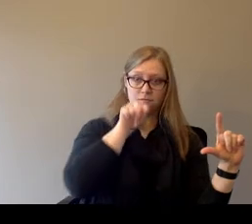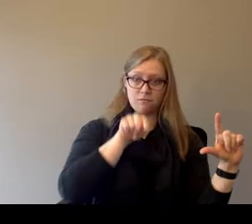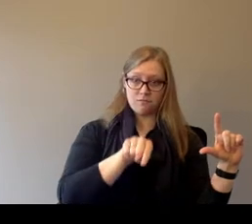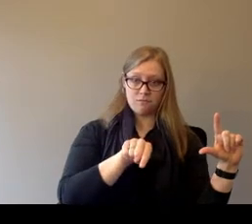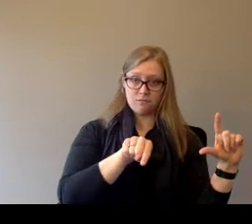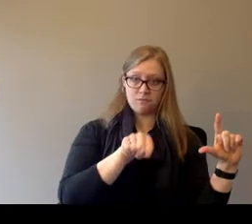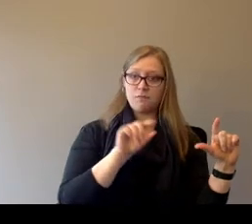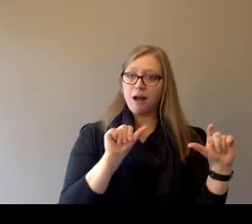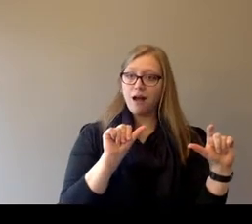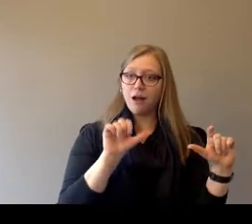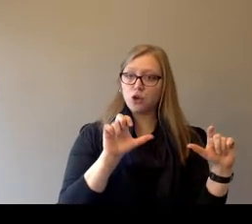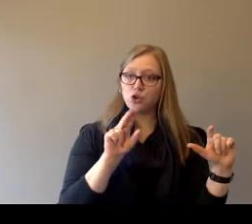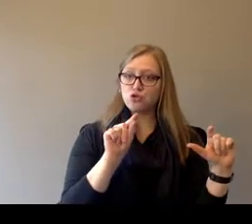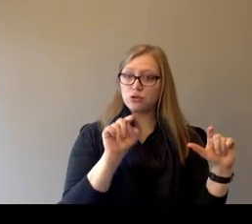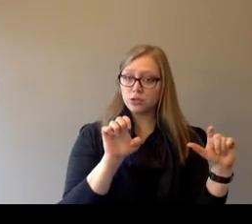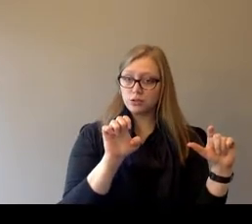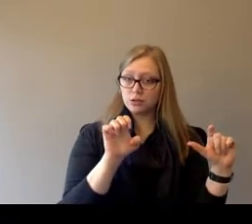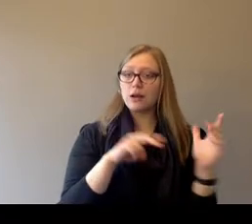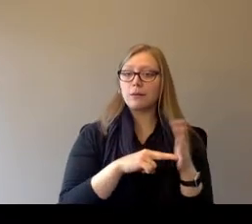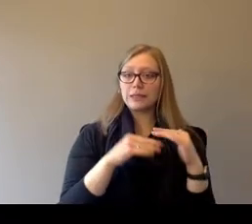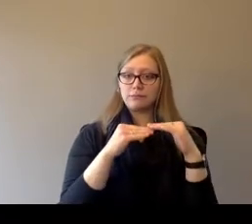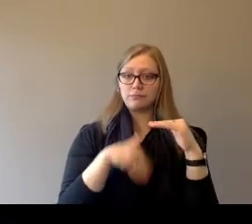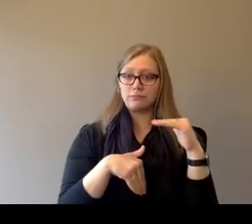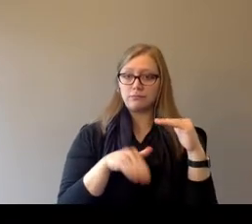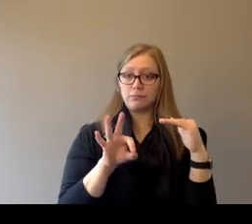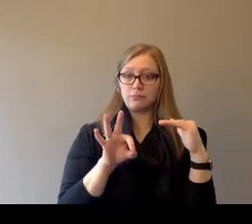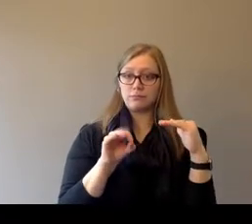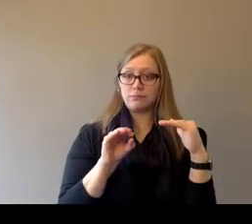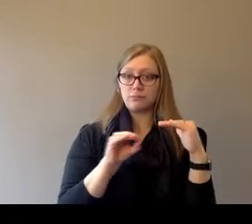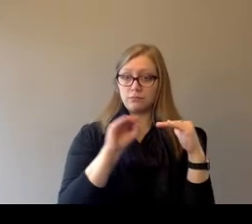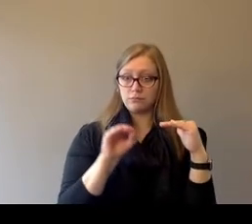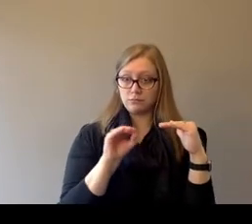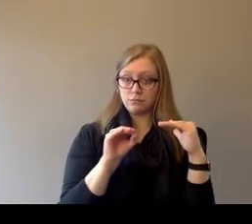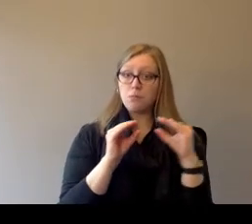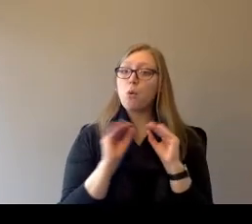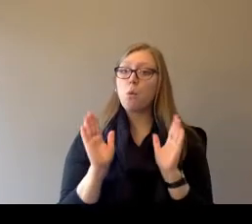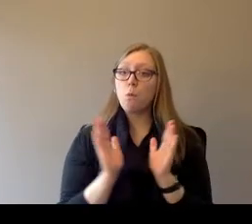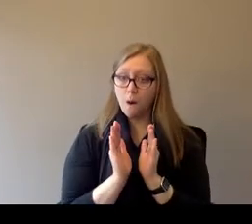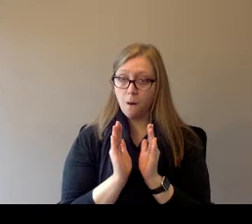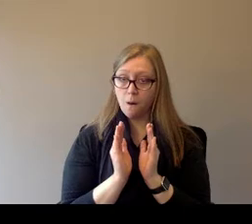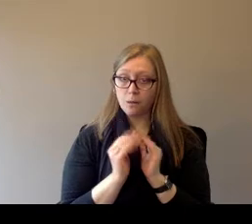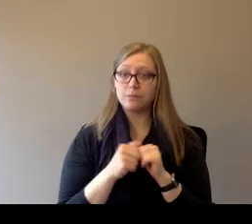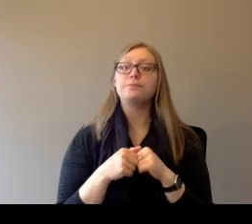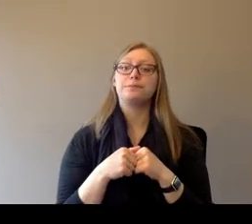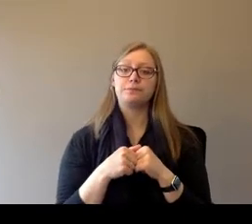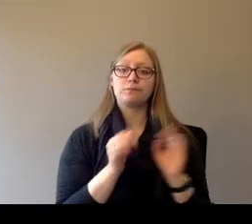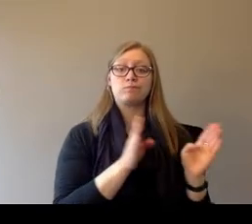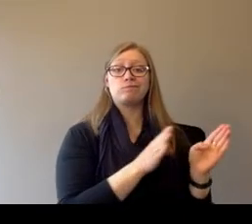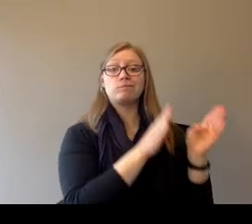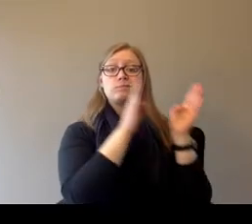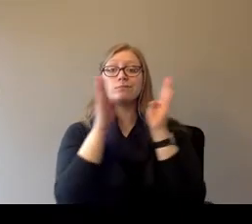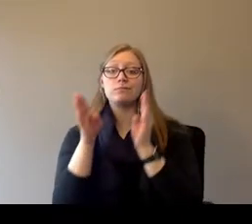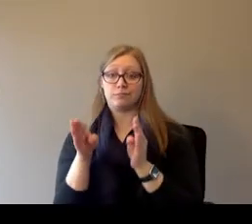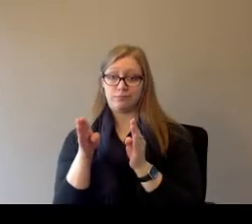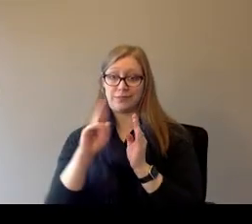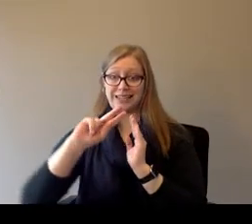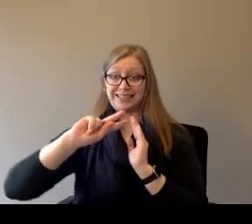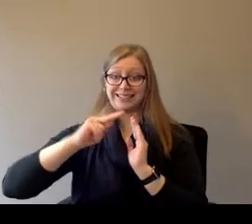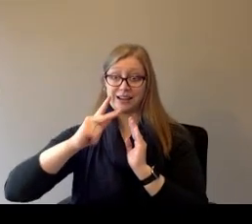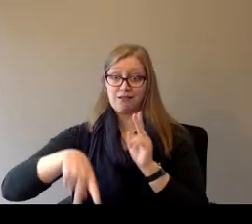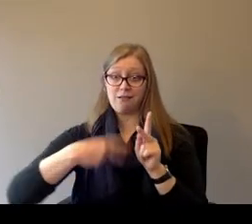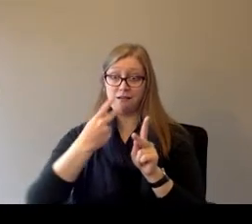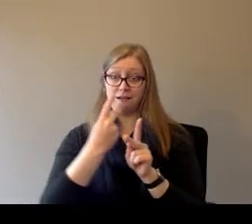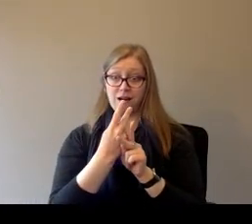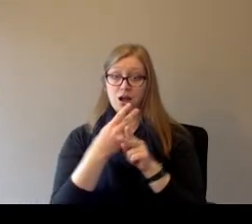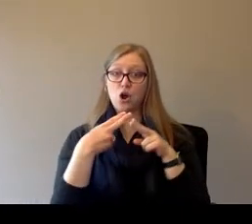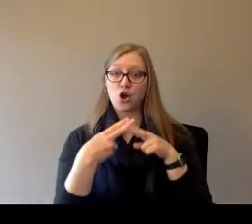are less than 90 degrees. We can see that the second triangle that we're looking at here is called